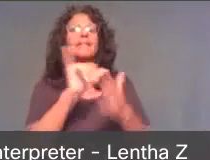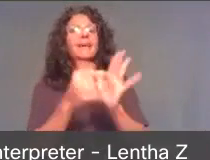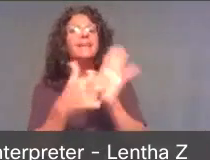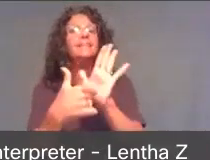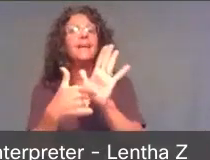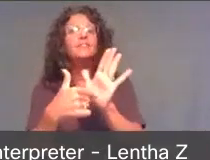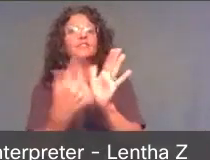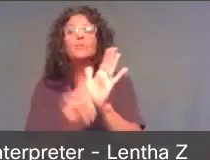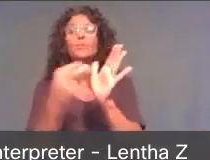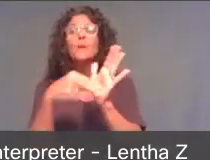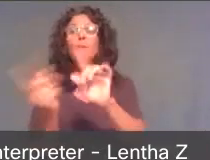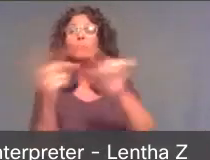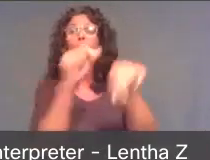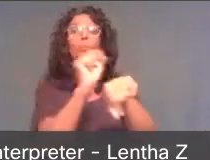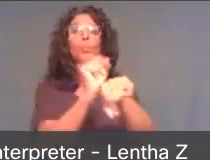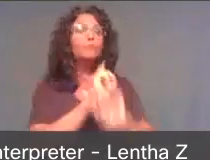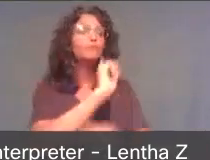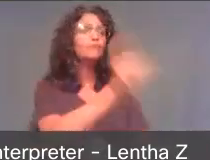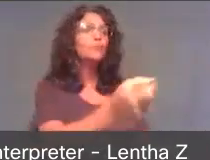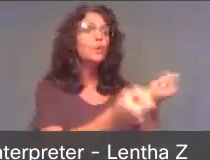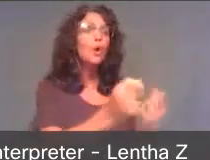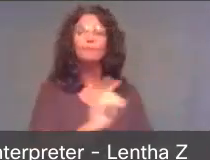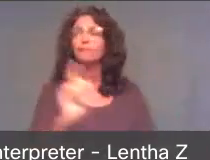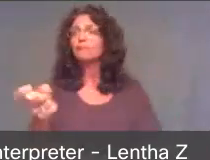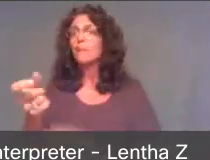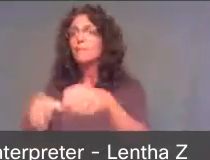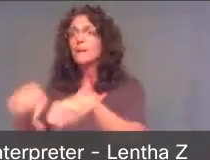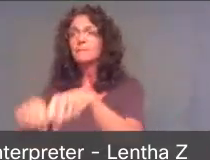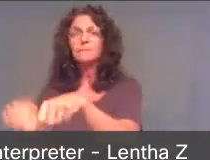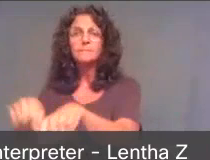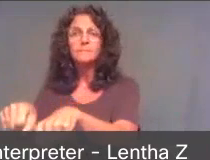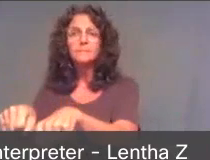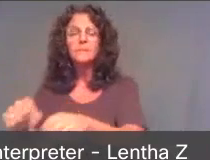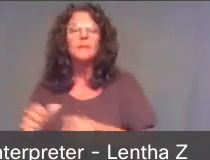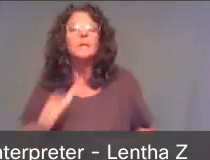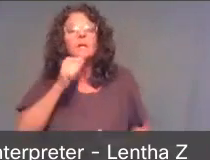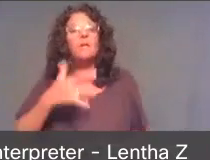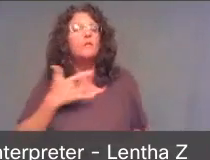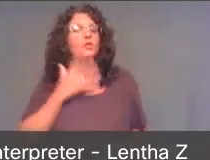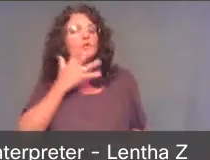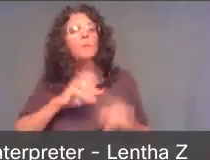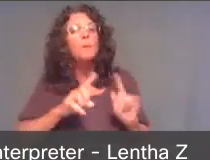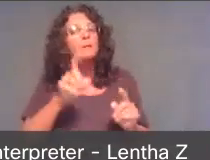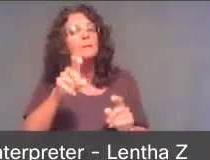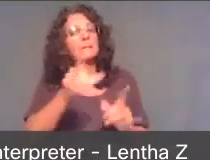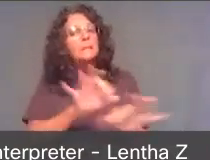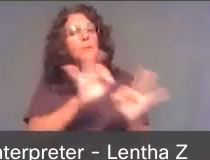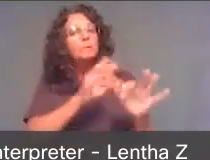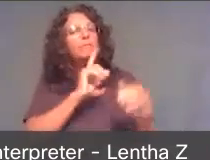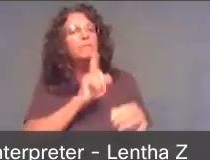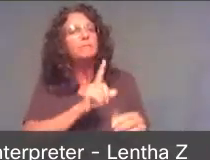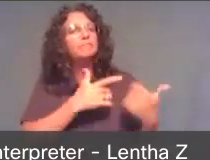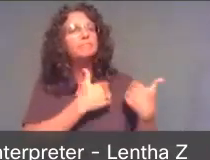We didn't choose it. So it's not something we have to feel ashamed of, but it is something we have to be responsible for. Just like if we're driving down the